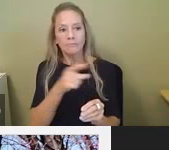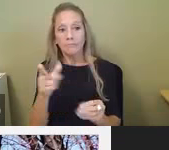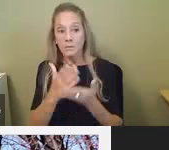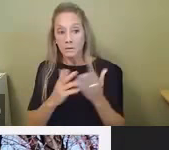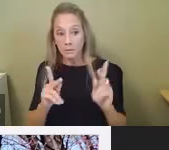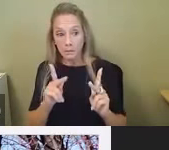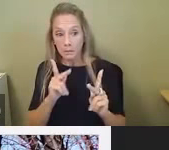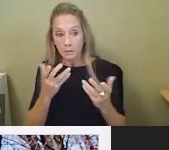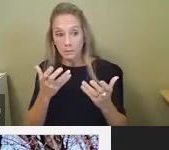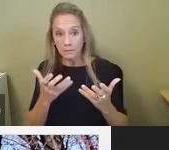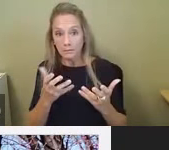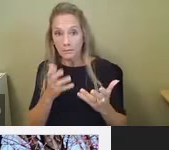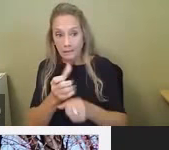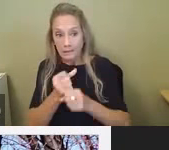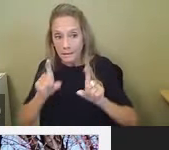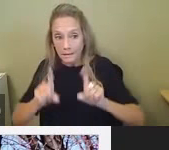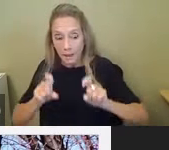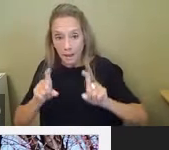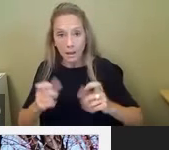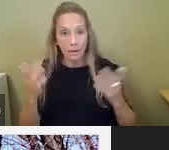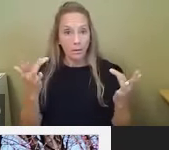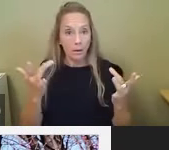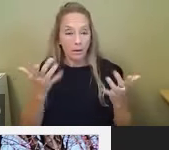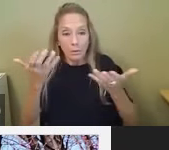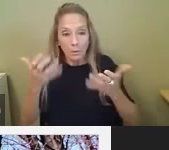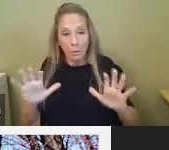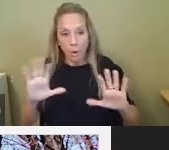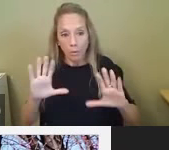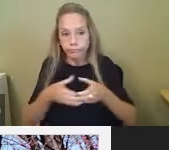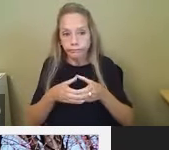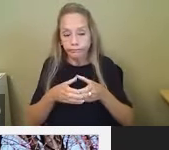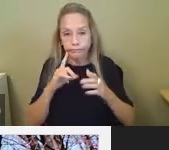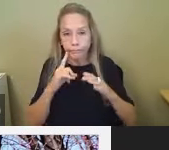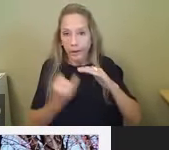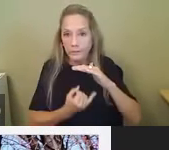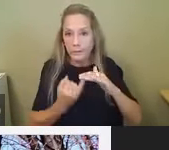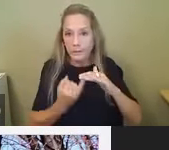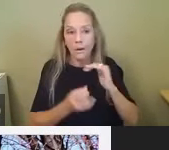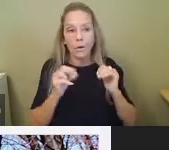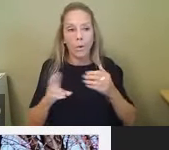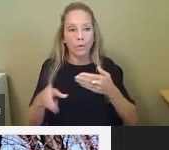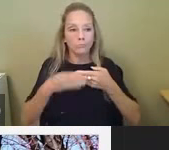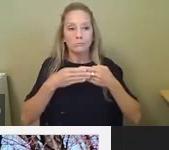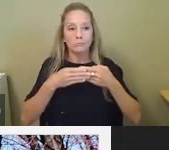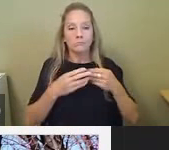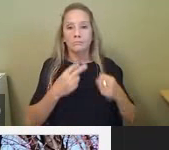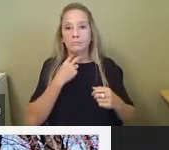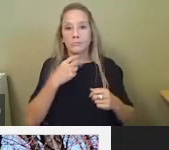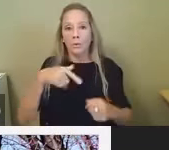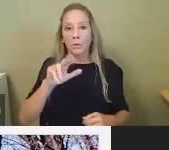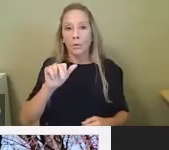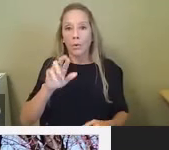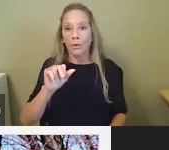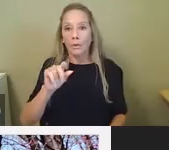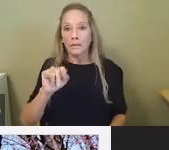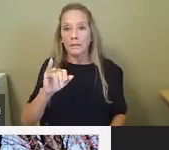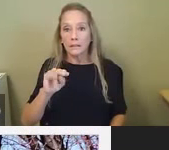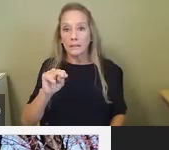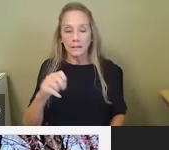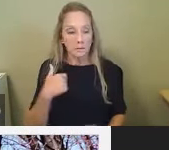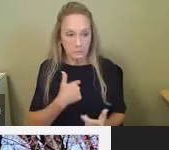because they don't want to be in isolation and they don't want others to be quarantined, and we are very concerned about that. Our third